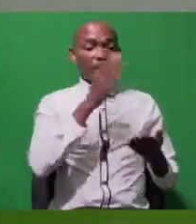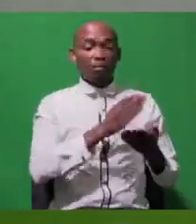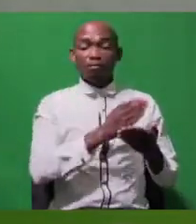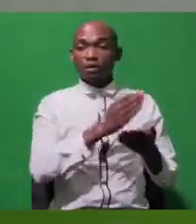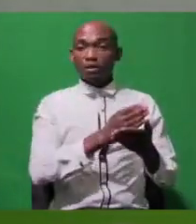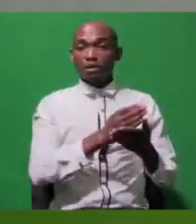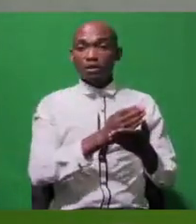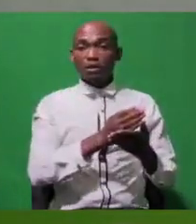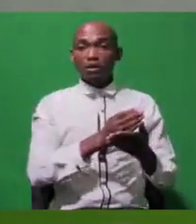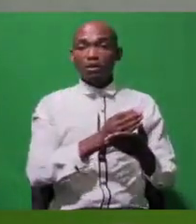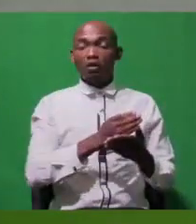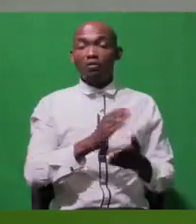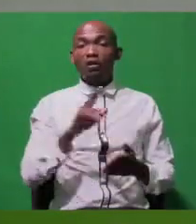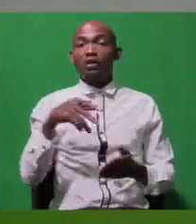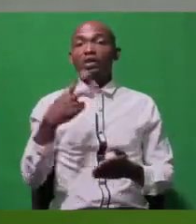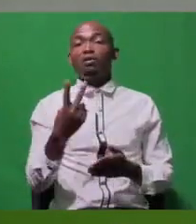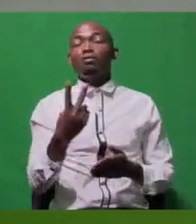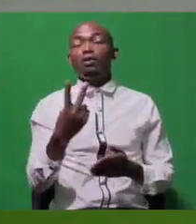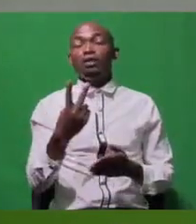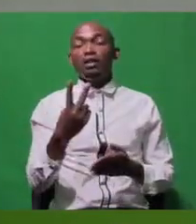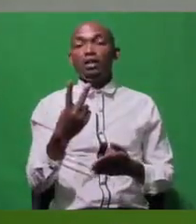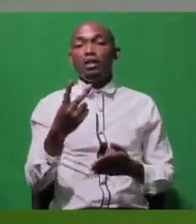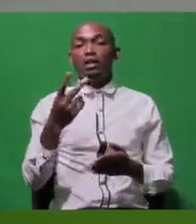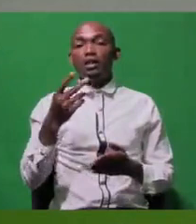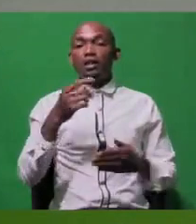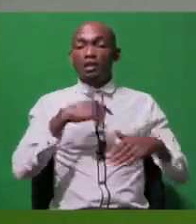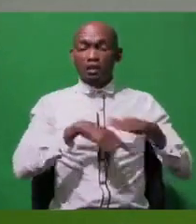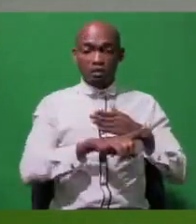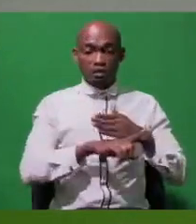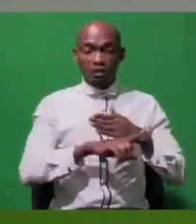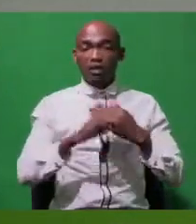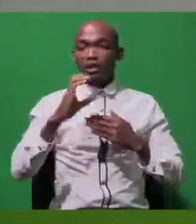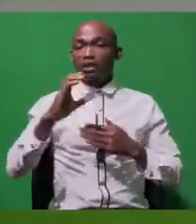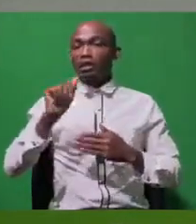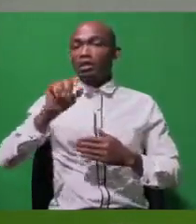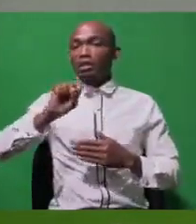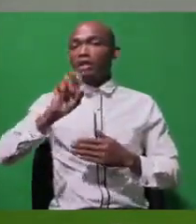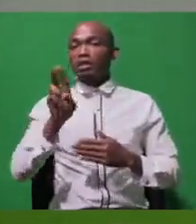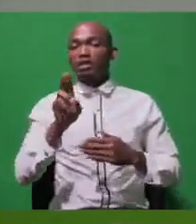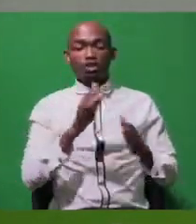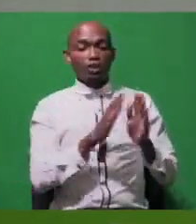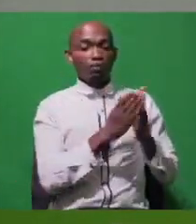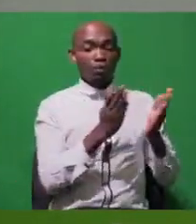of double entry within the cash book.